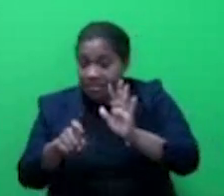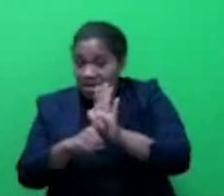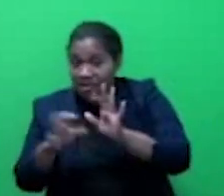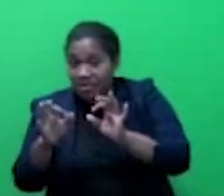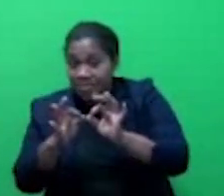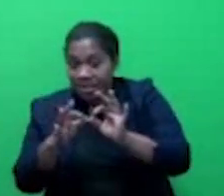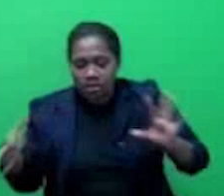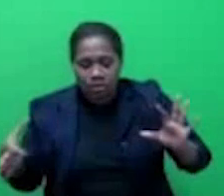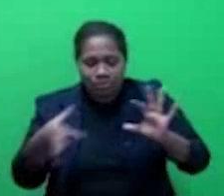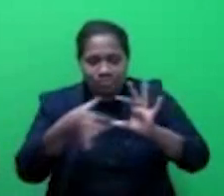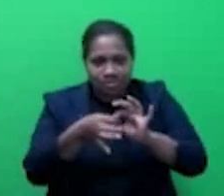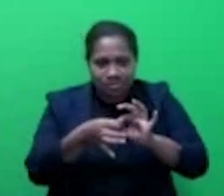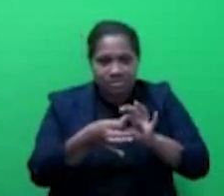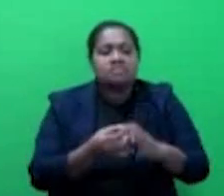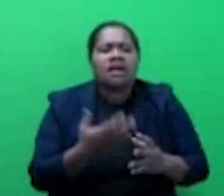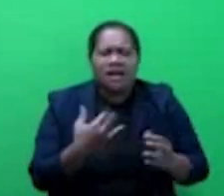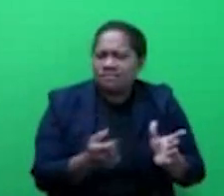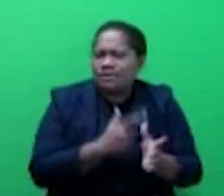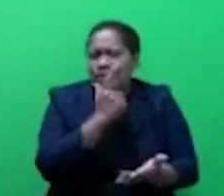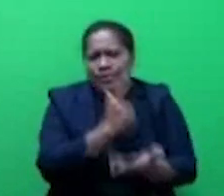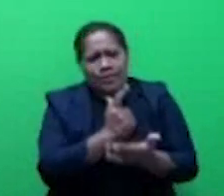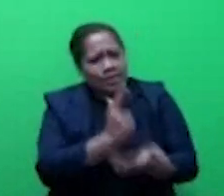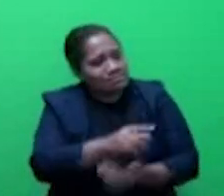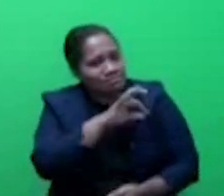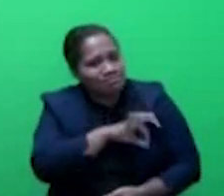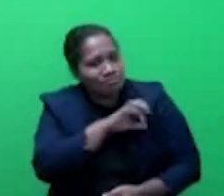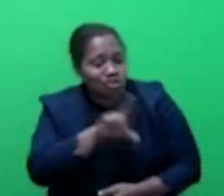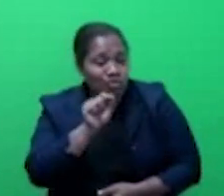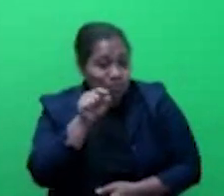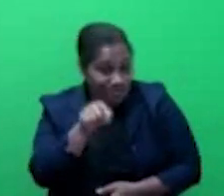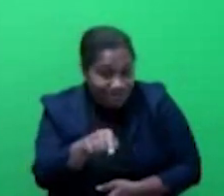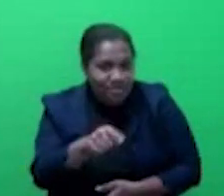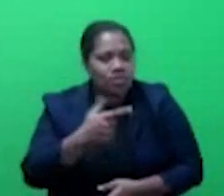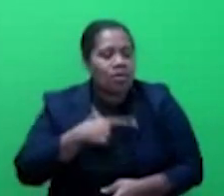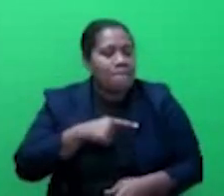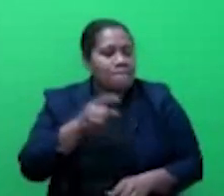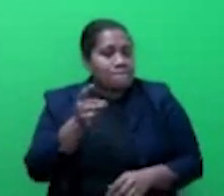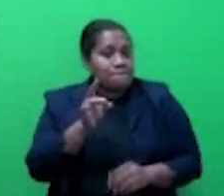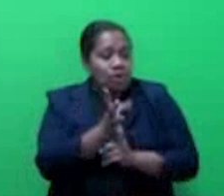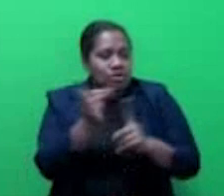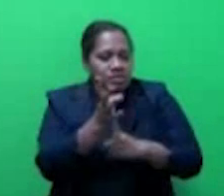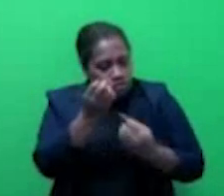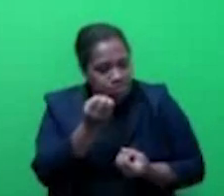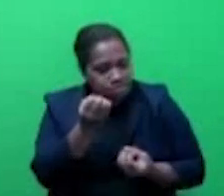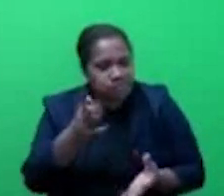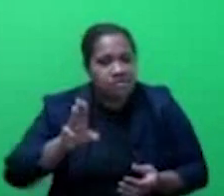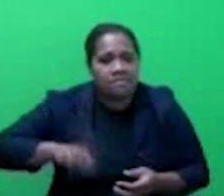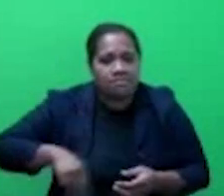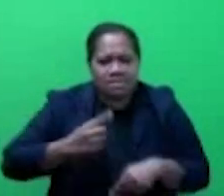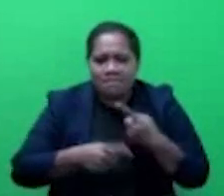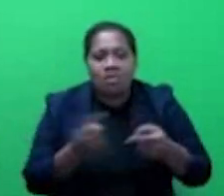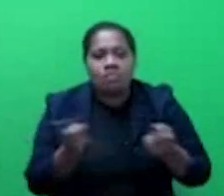of benefits by doing that, and it is important for me to brief the members about the future